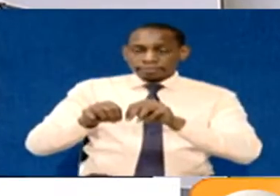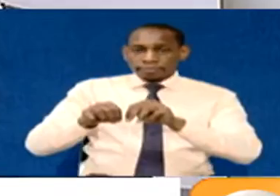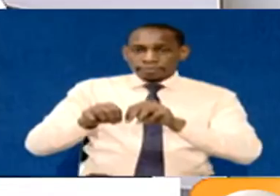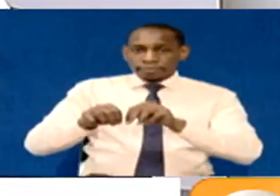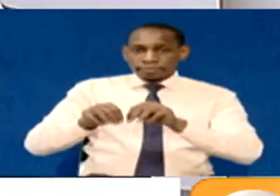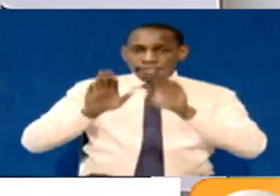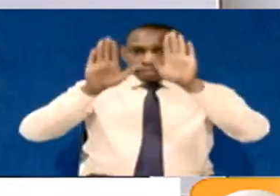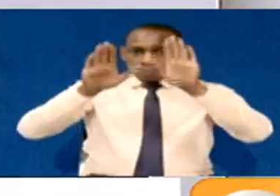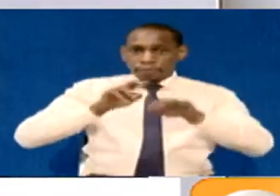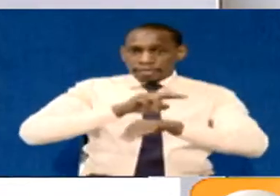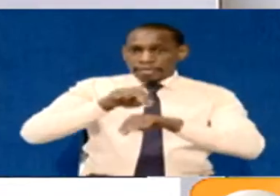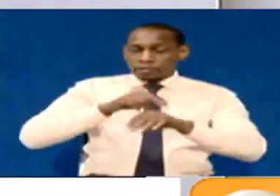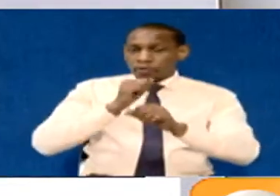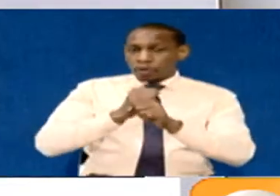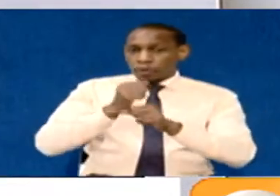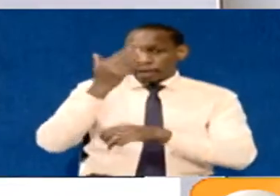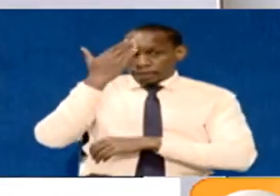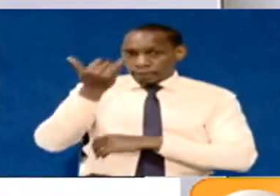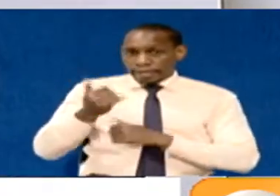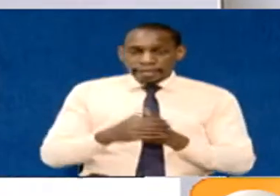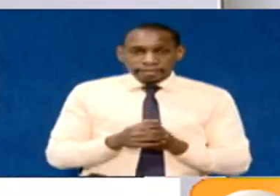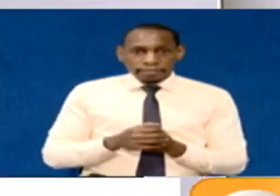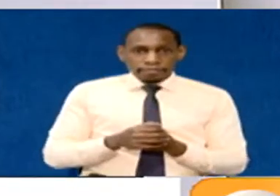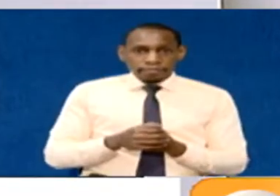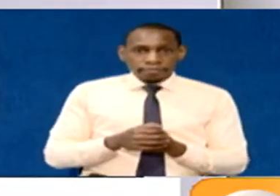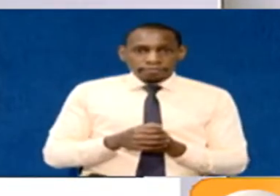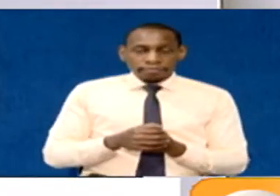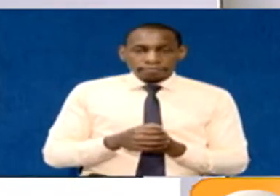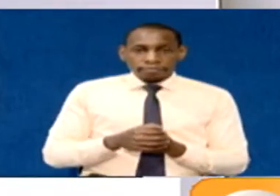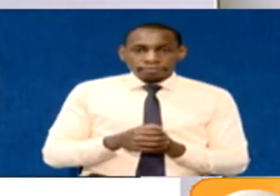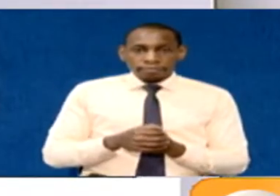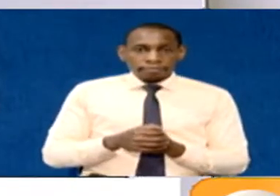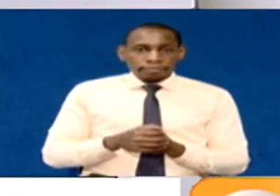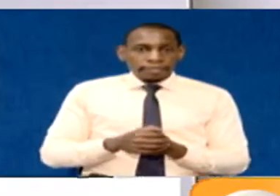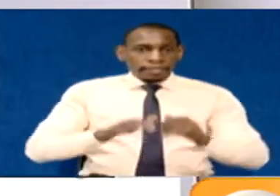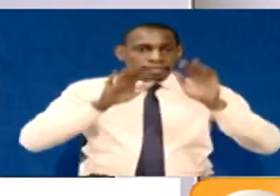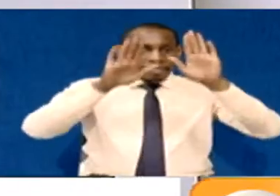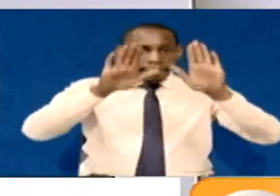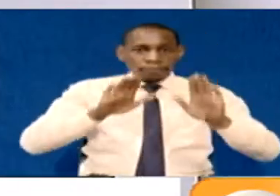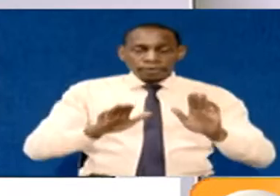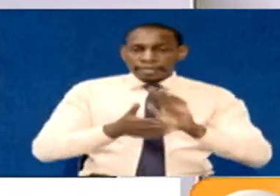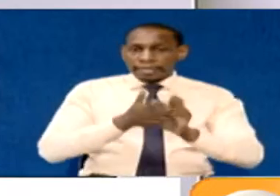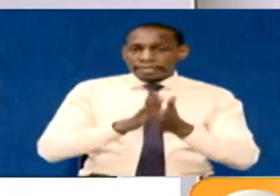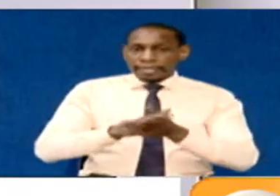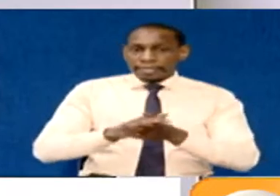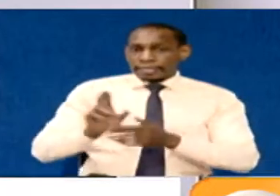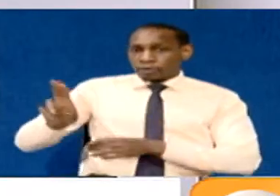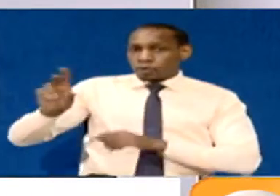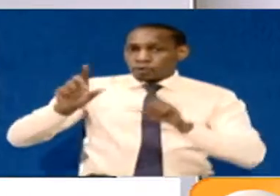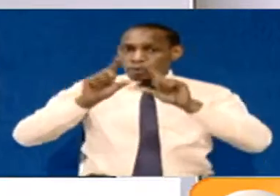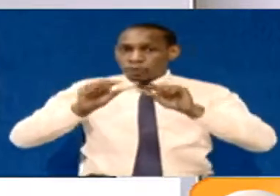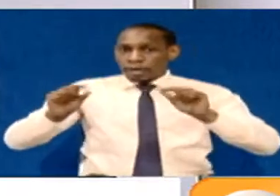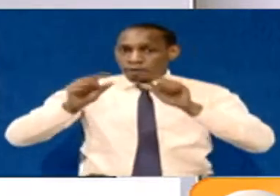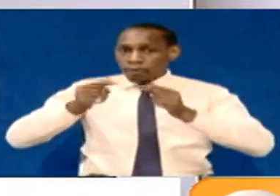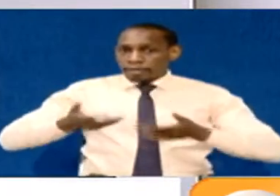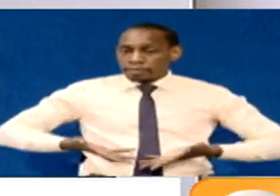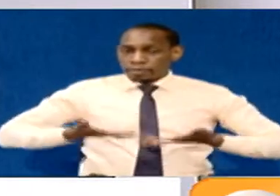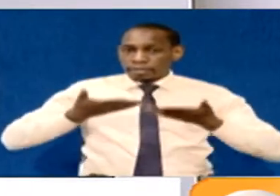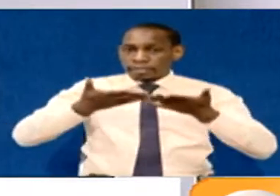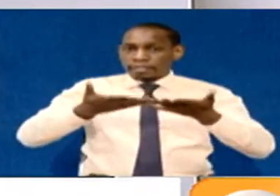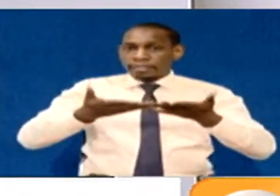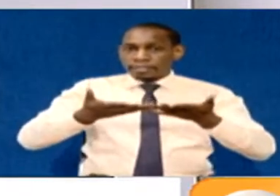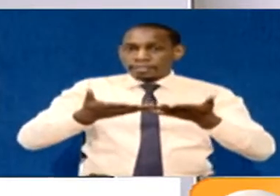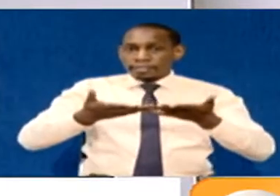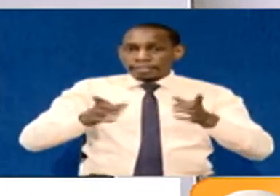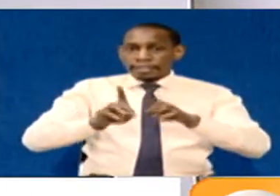affair. Because I would not even have found it necessary to have the president say the things that he was saying on the day he